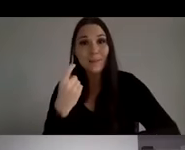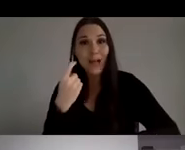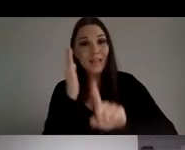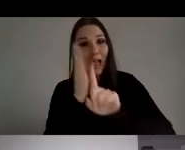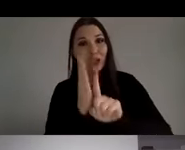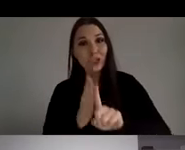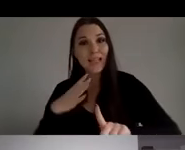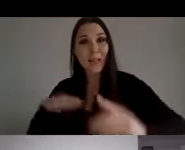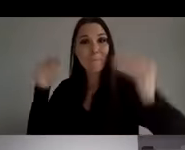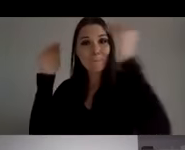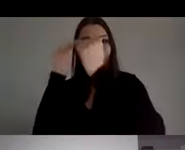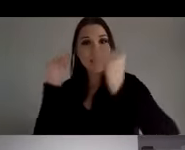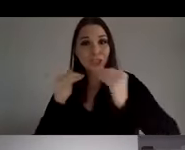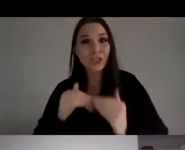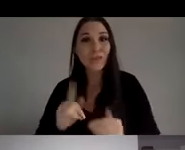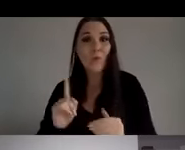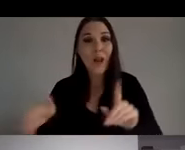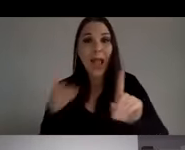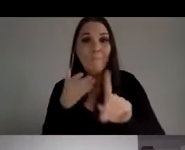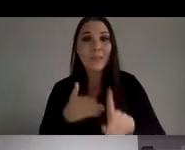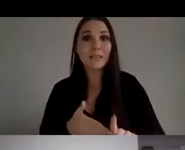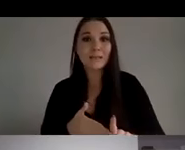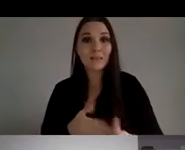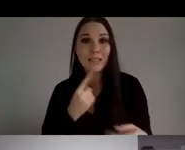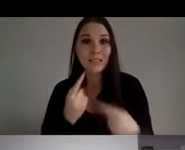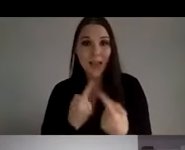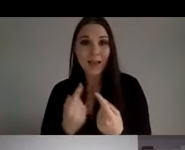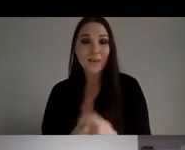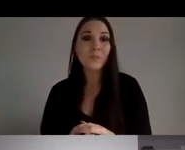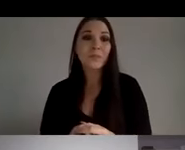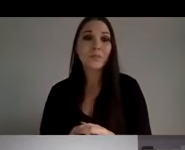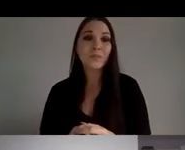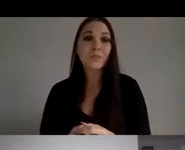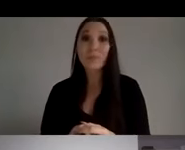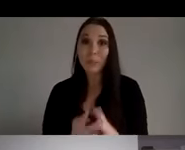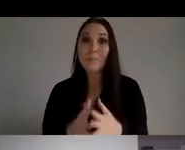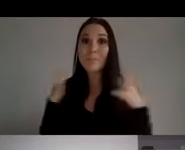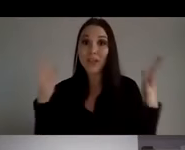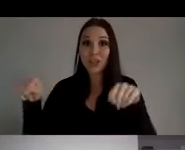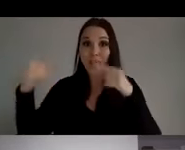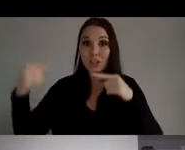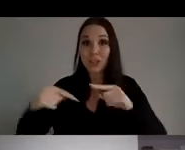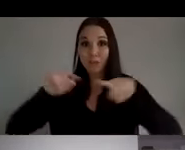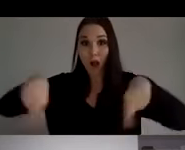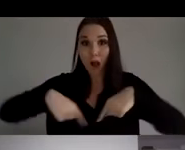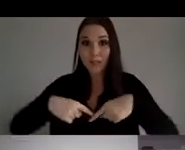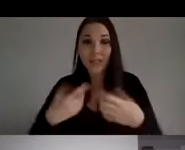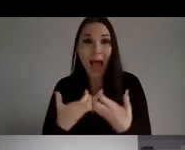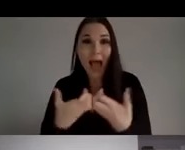match up with what you're aiming for. Right. That's the big challenge that we had, of course, because how do you define